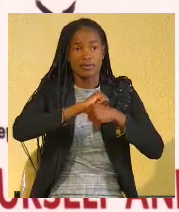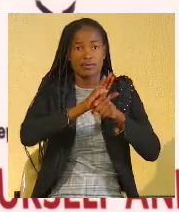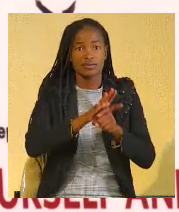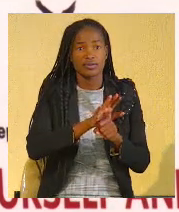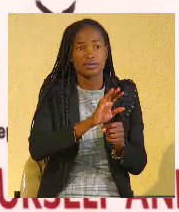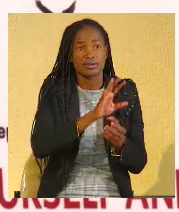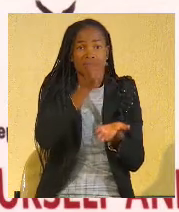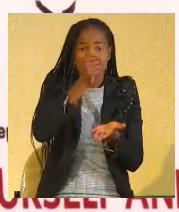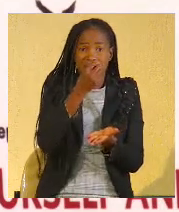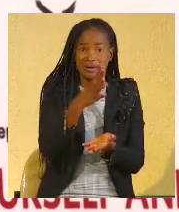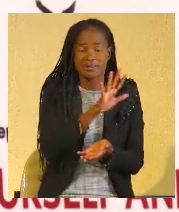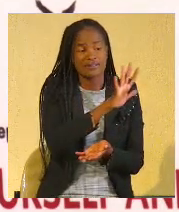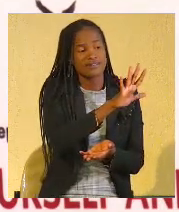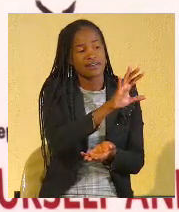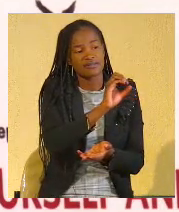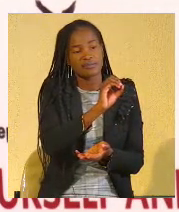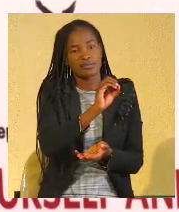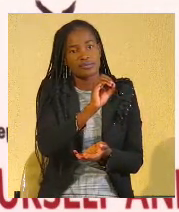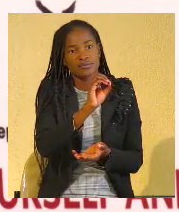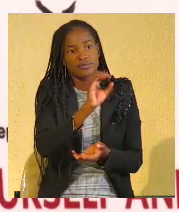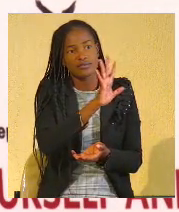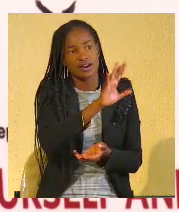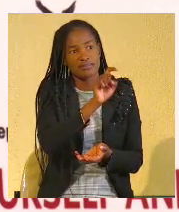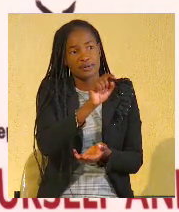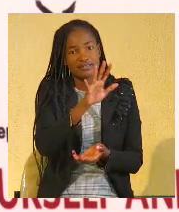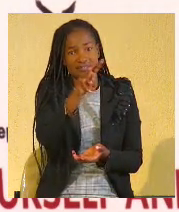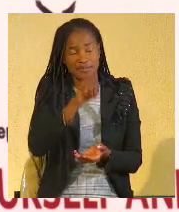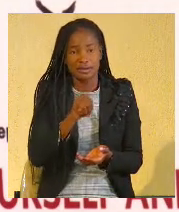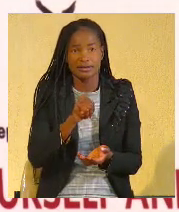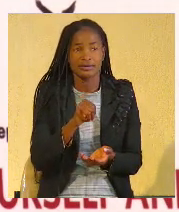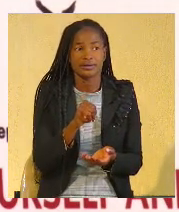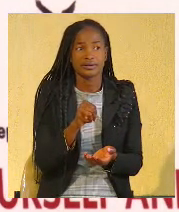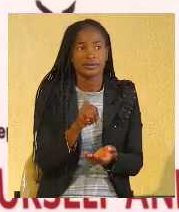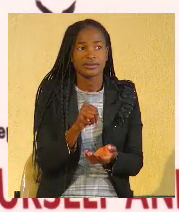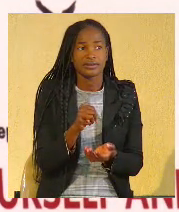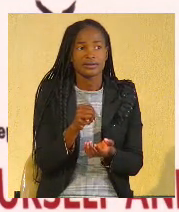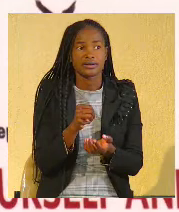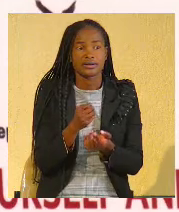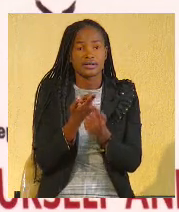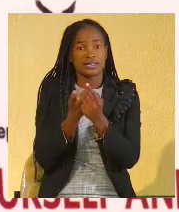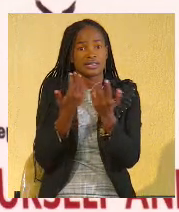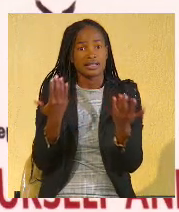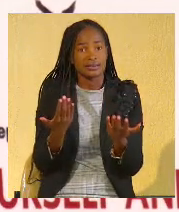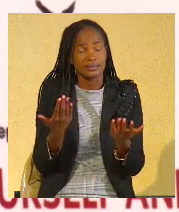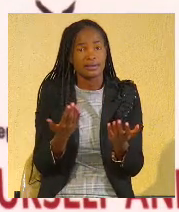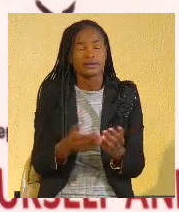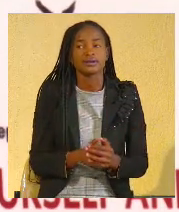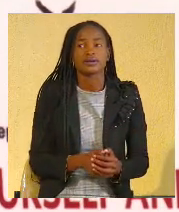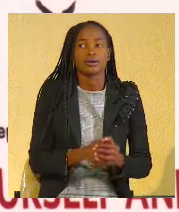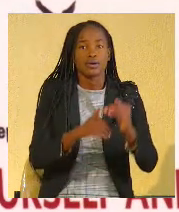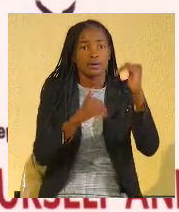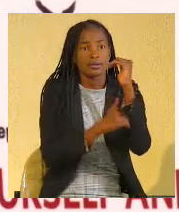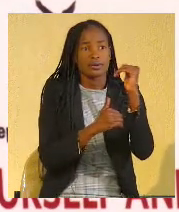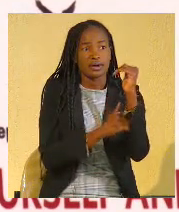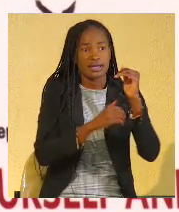to 5.5 million to be defrayed from the National Commission on Research, Science and